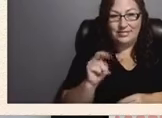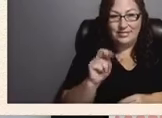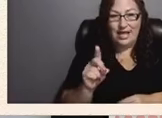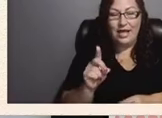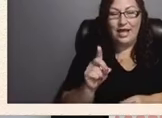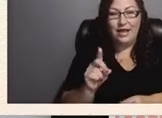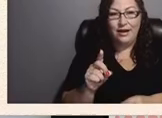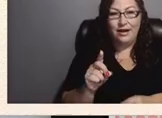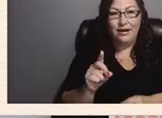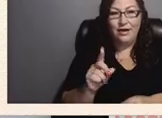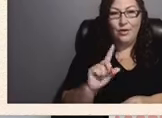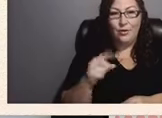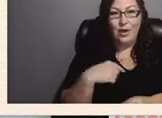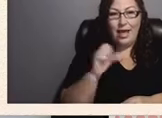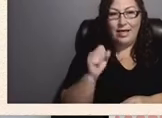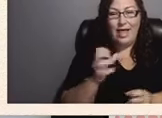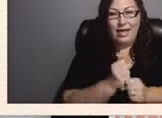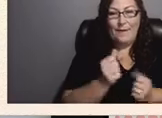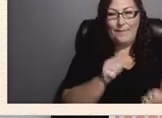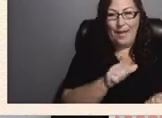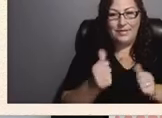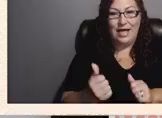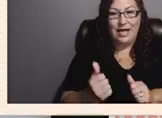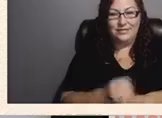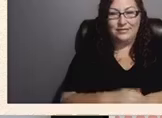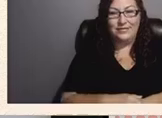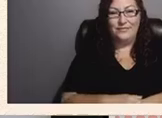get baptized.